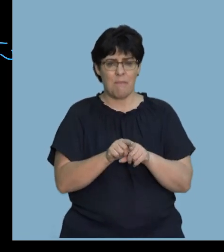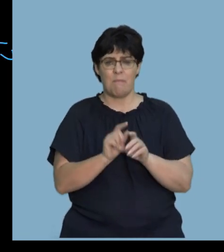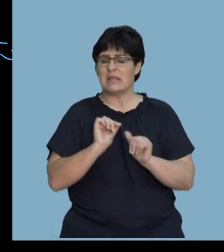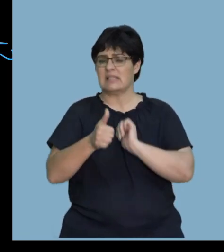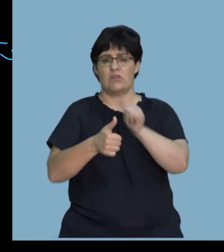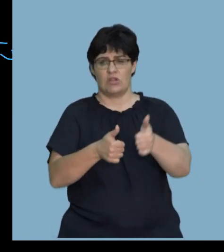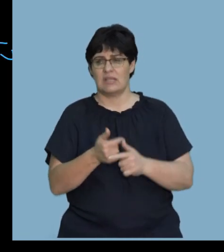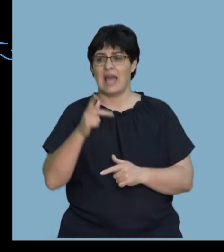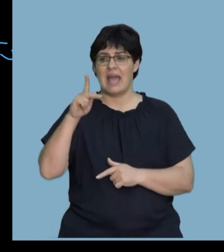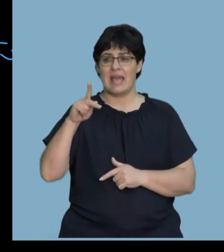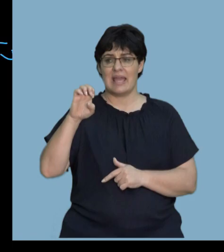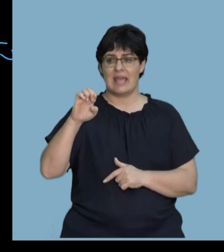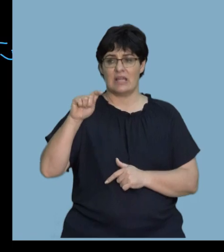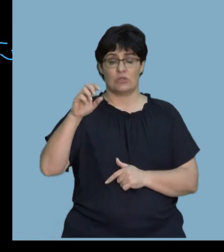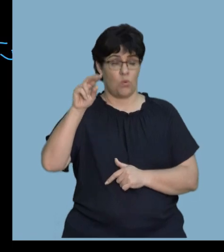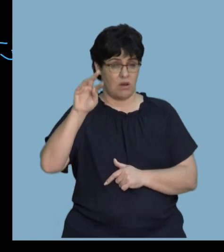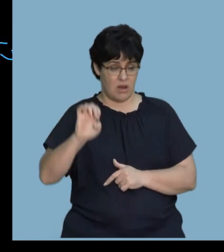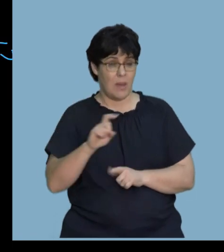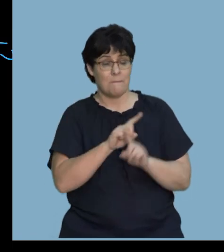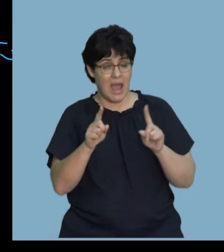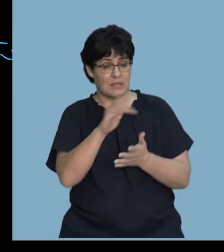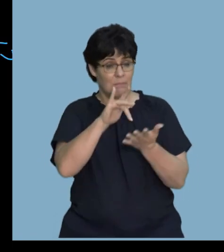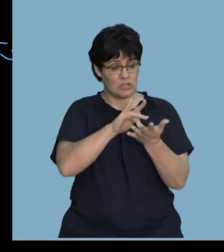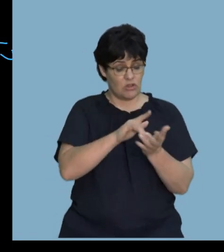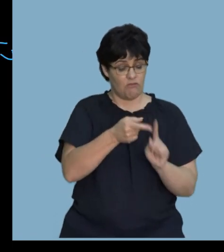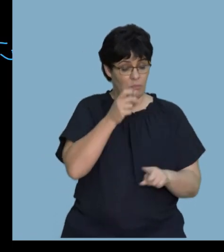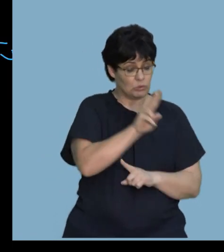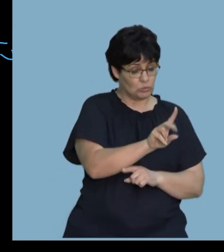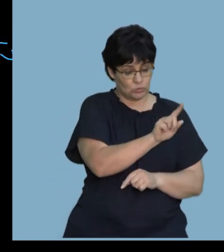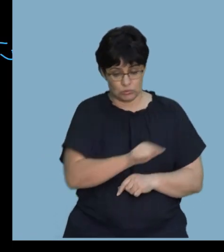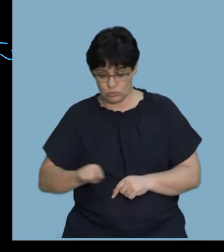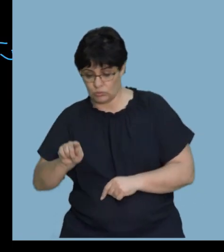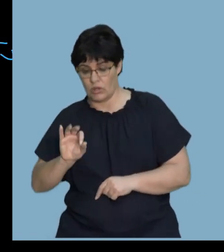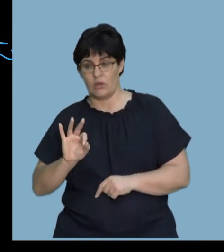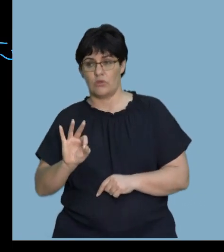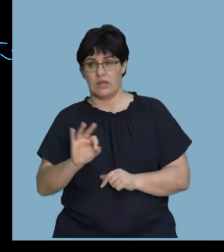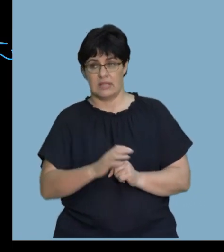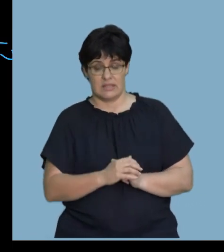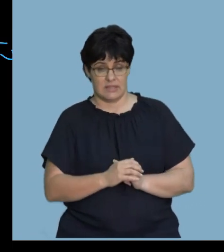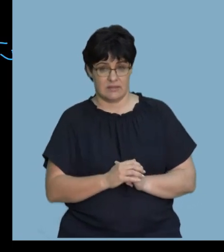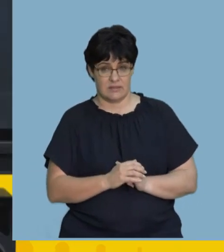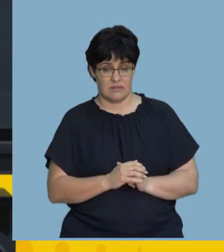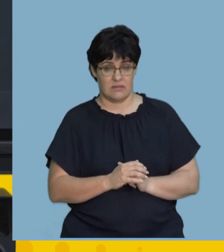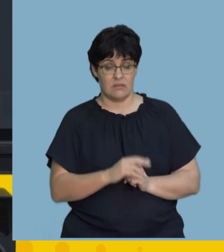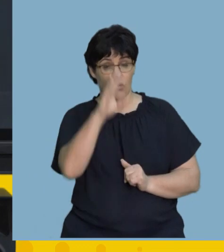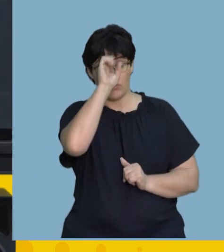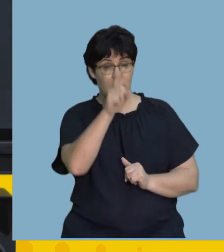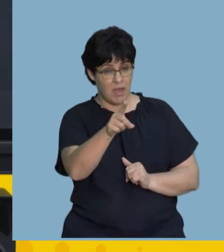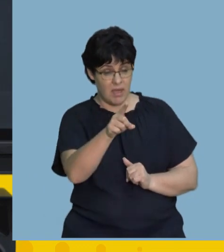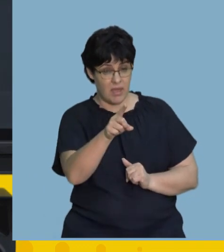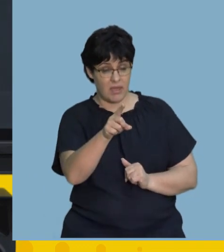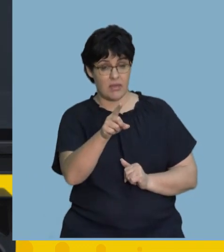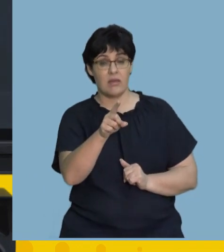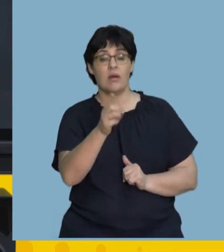but the position has changed from 2 to 3. So, and remember, we also mentioned earlier that